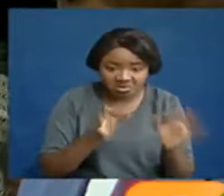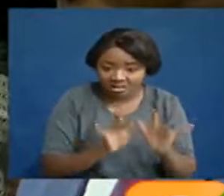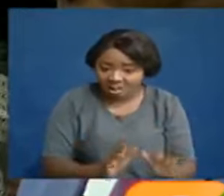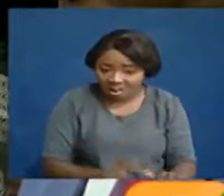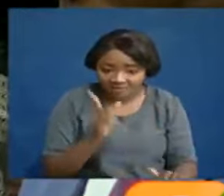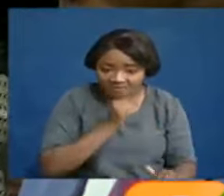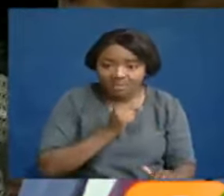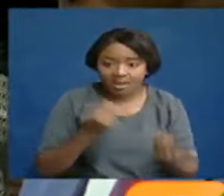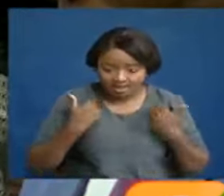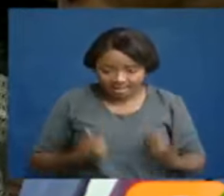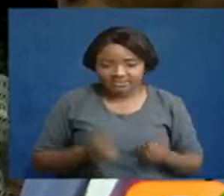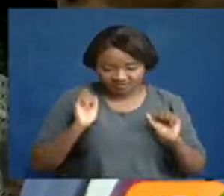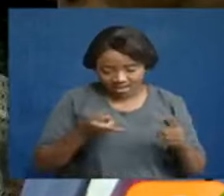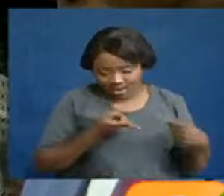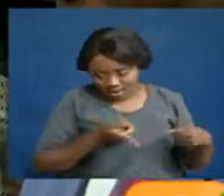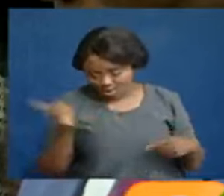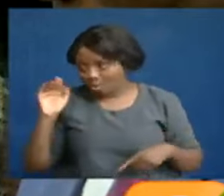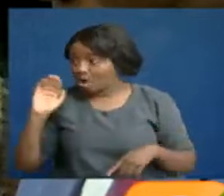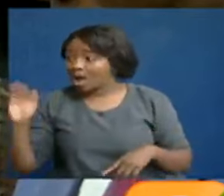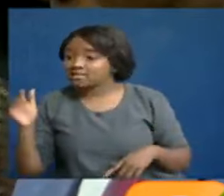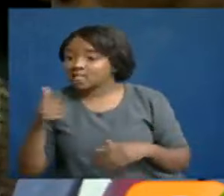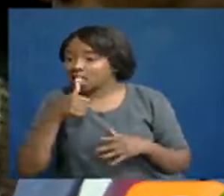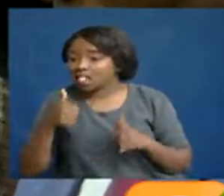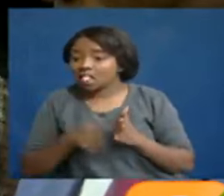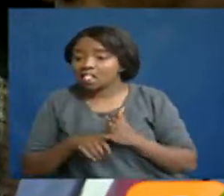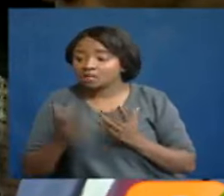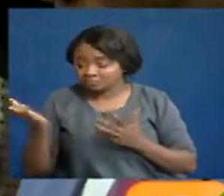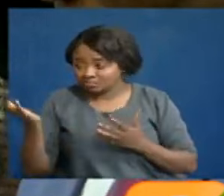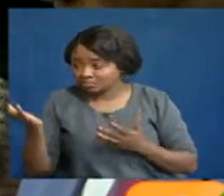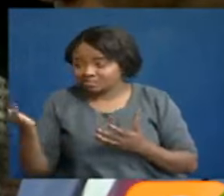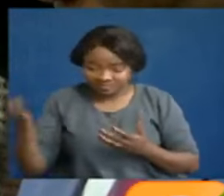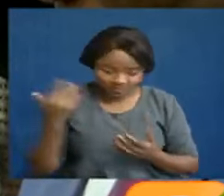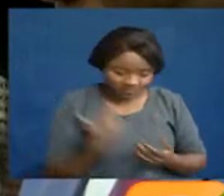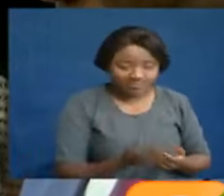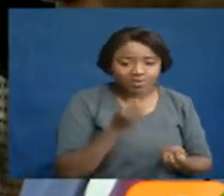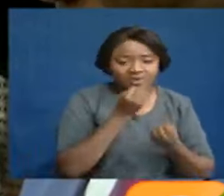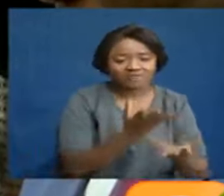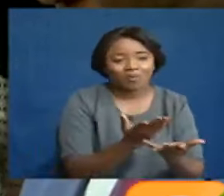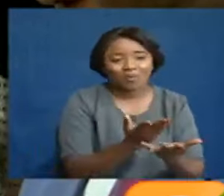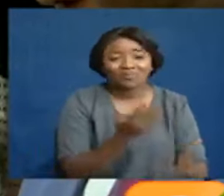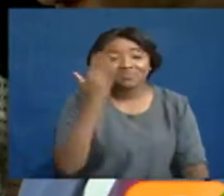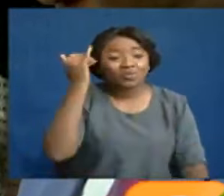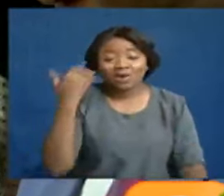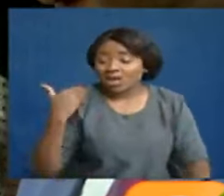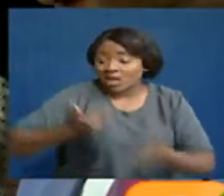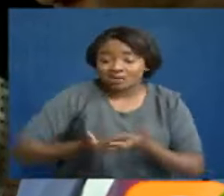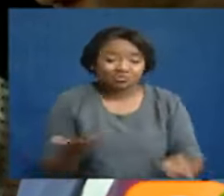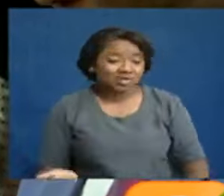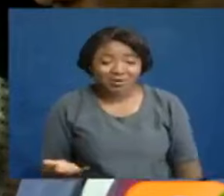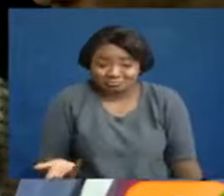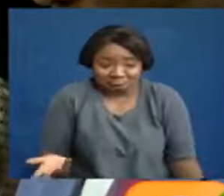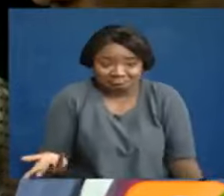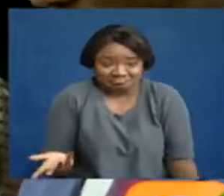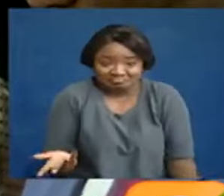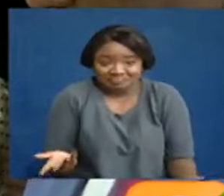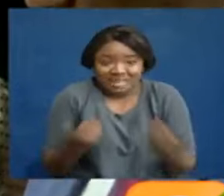go and ask for that letter and come back to report, because up to where we are, there has